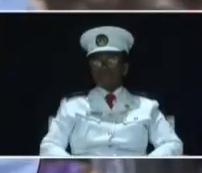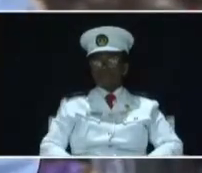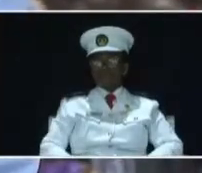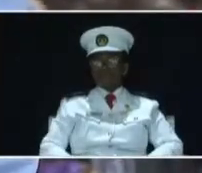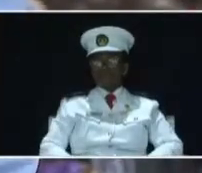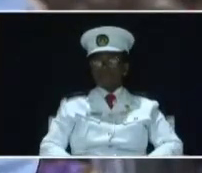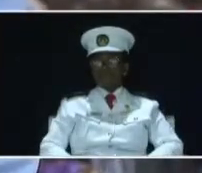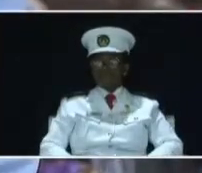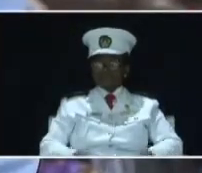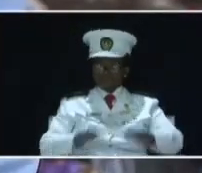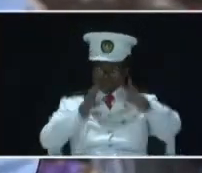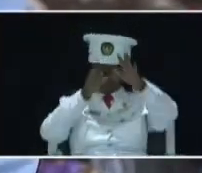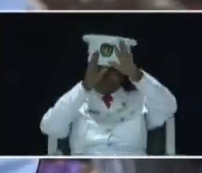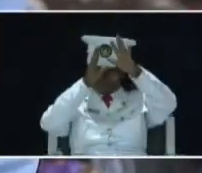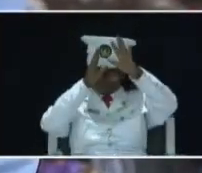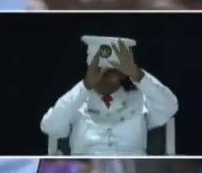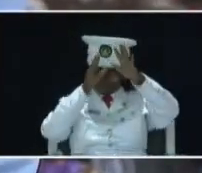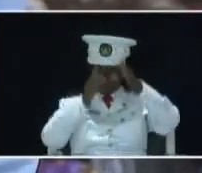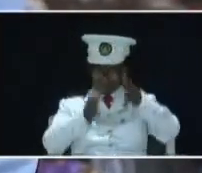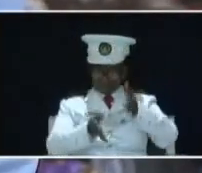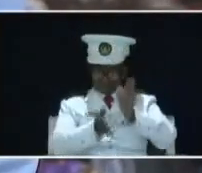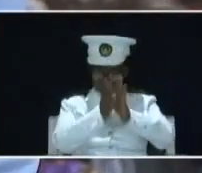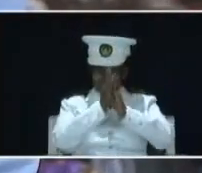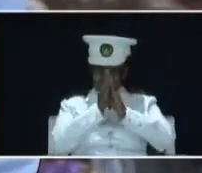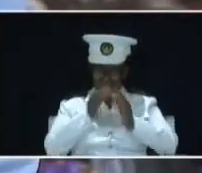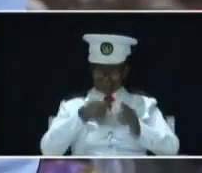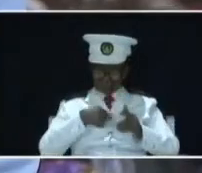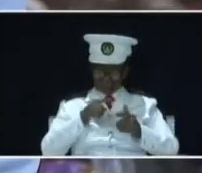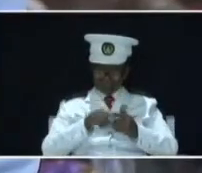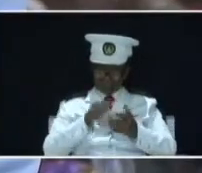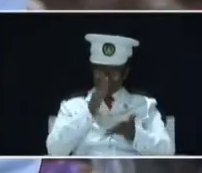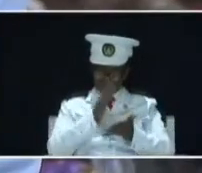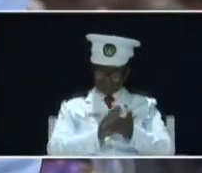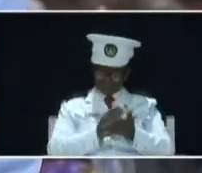Daddy asked me to stop for 2 minutes.